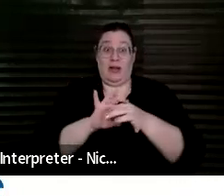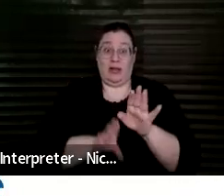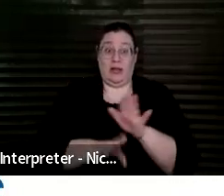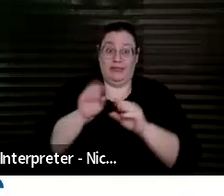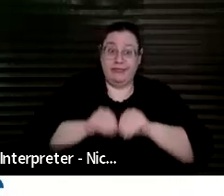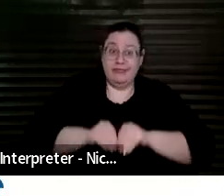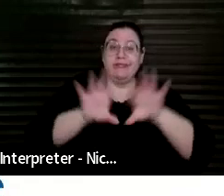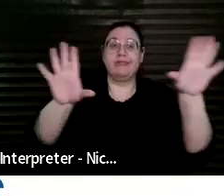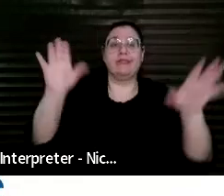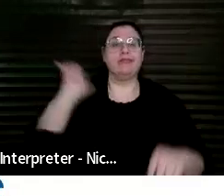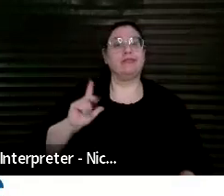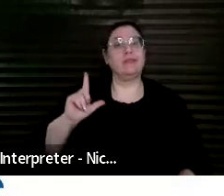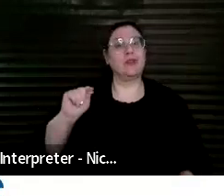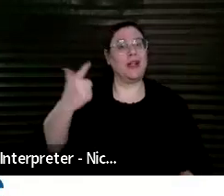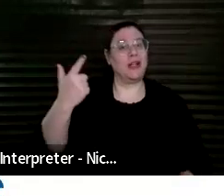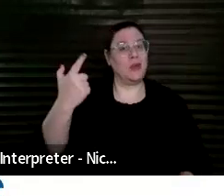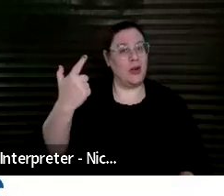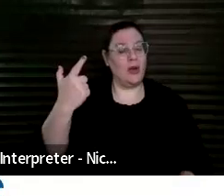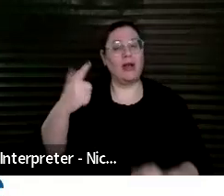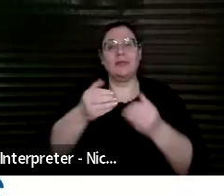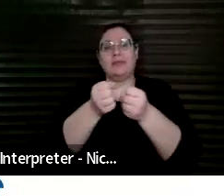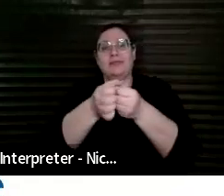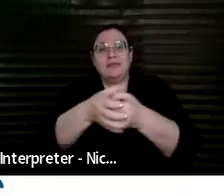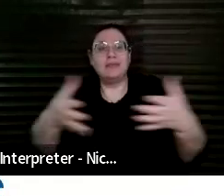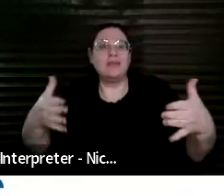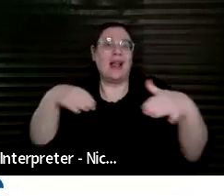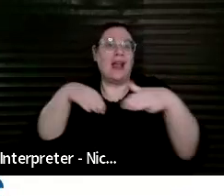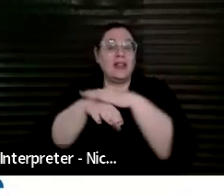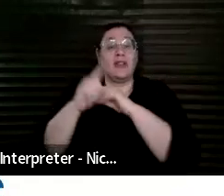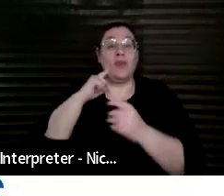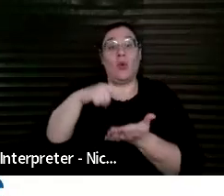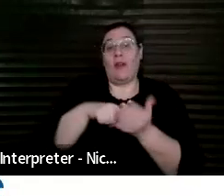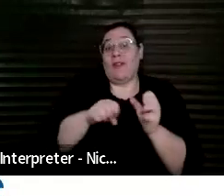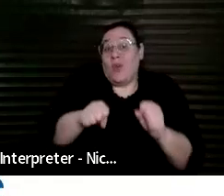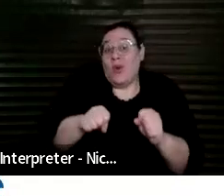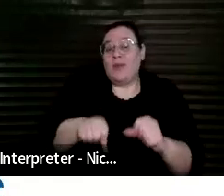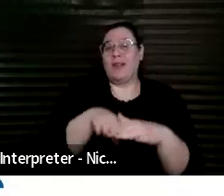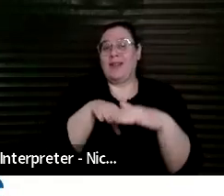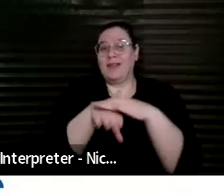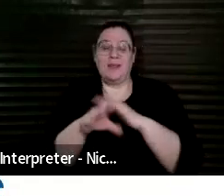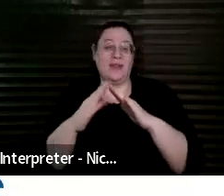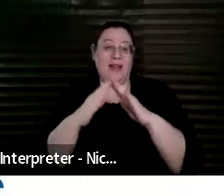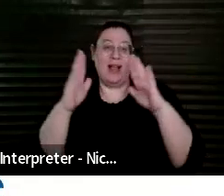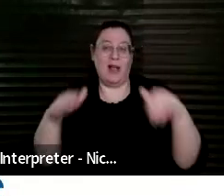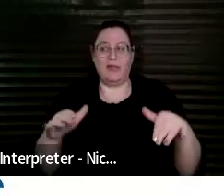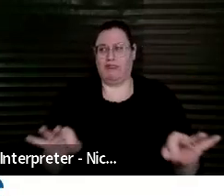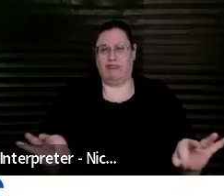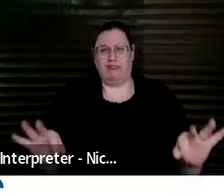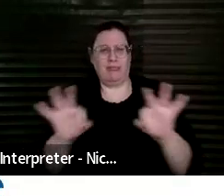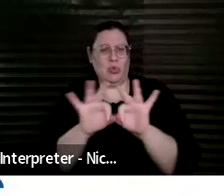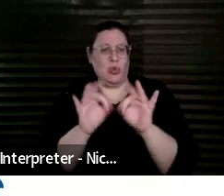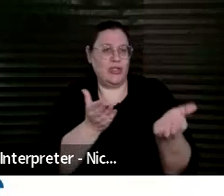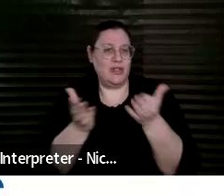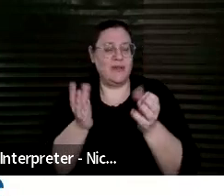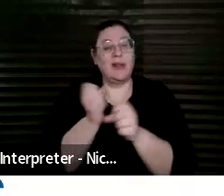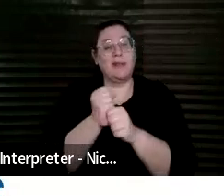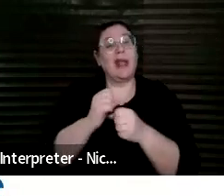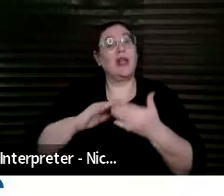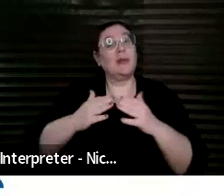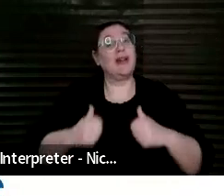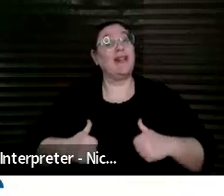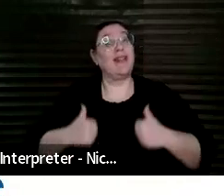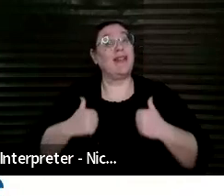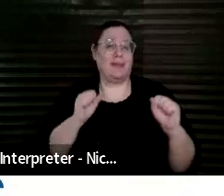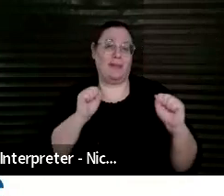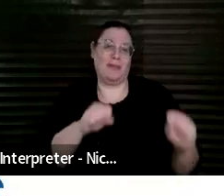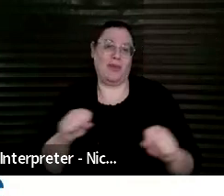accessible housing and the critical services that make community living possible. Their website has information